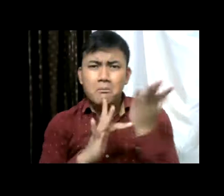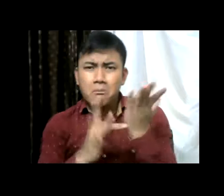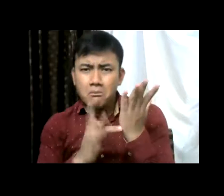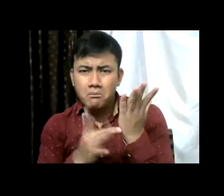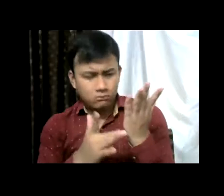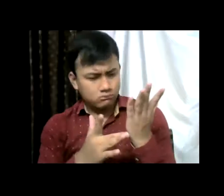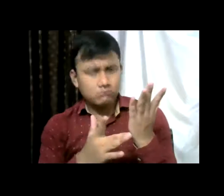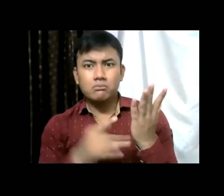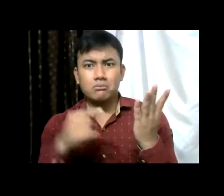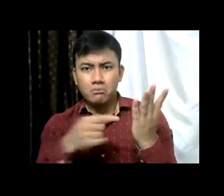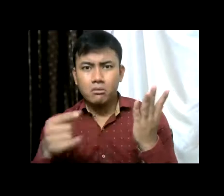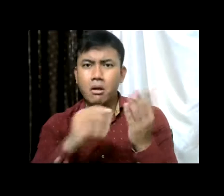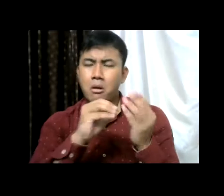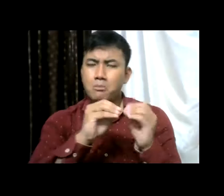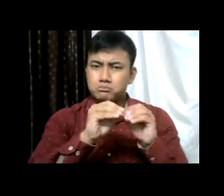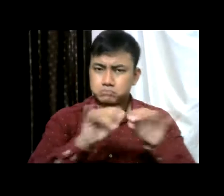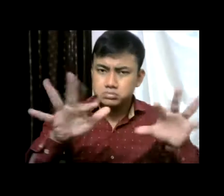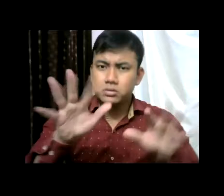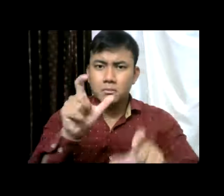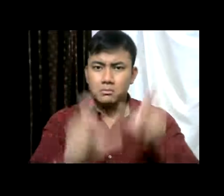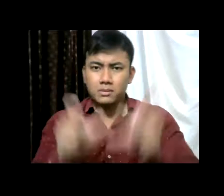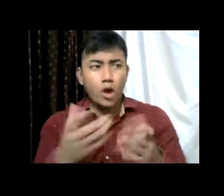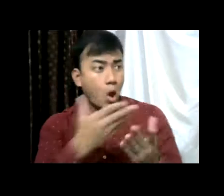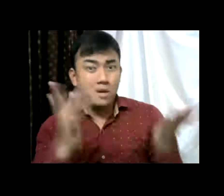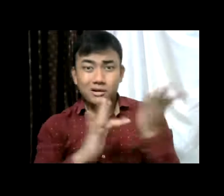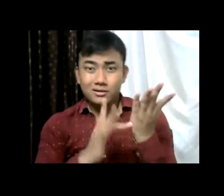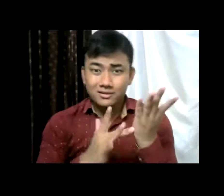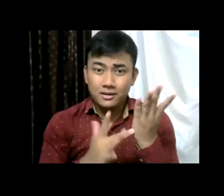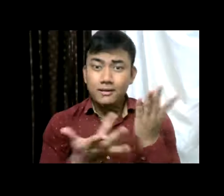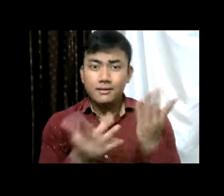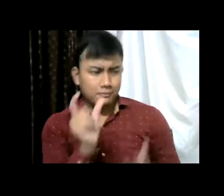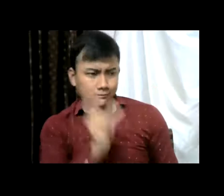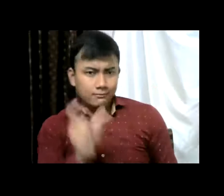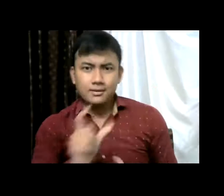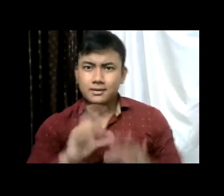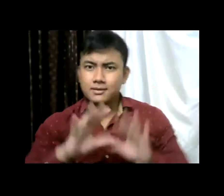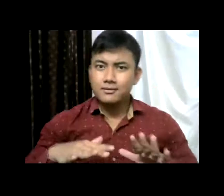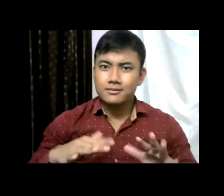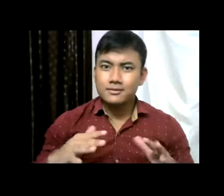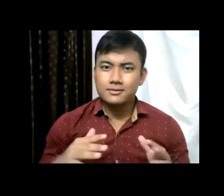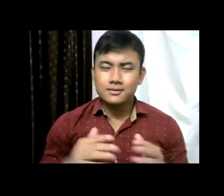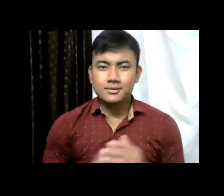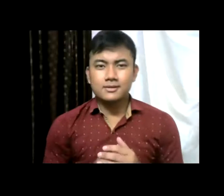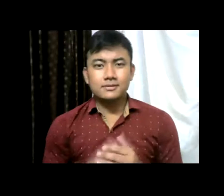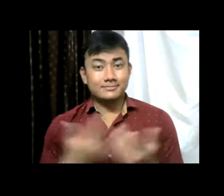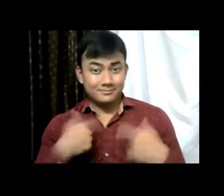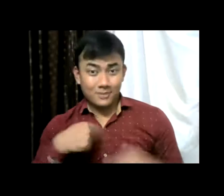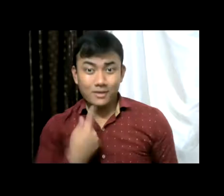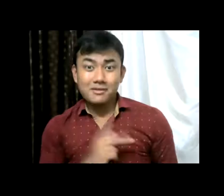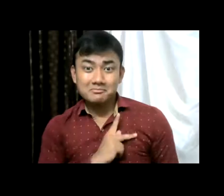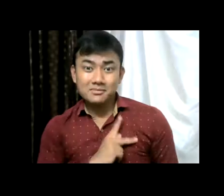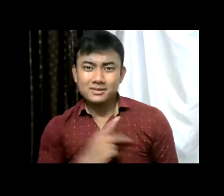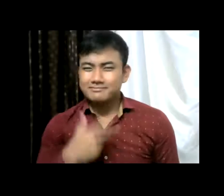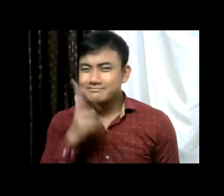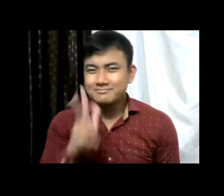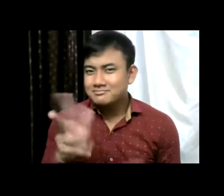a more vital force in sustaining our day-to-day lives more than ever, really. And as meeting in physical